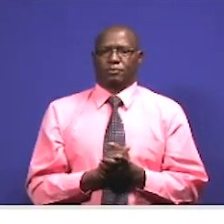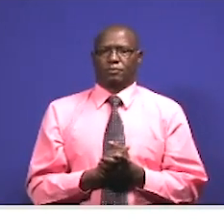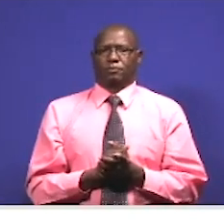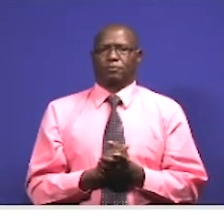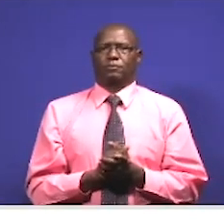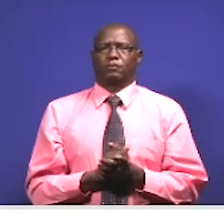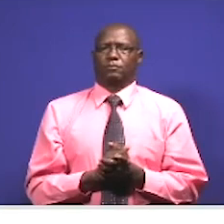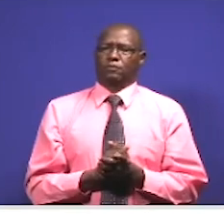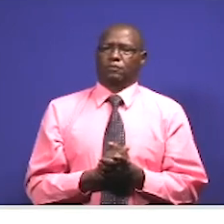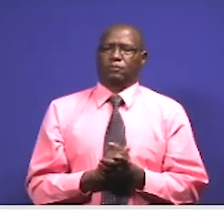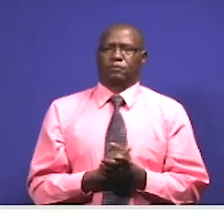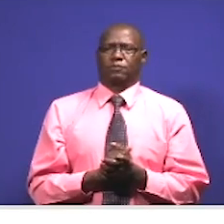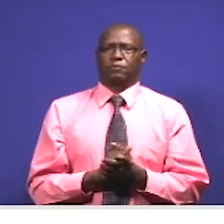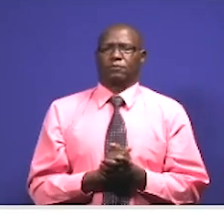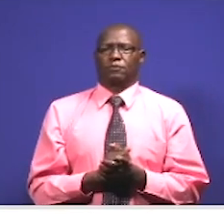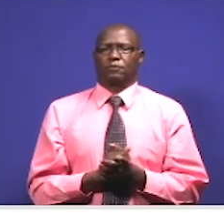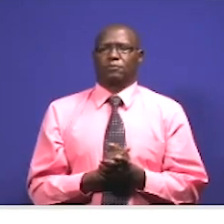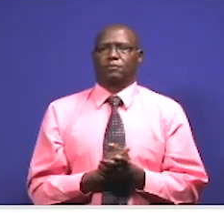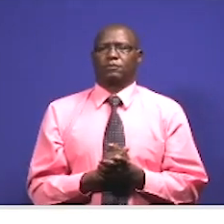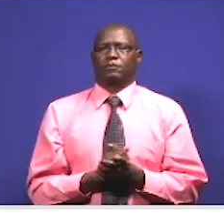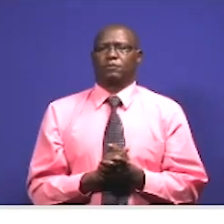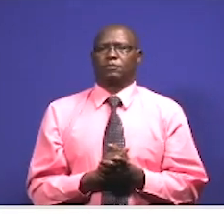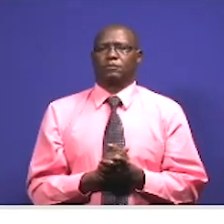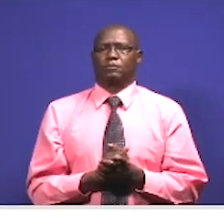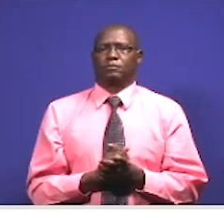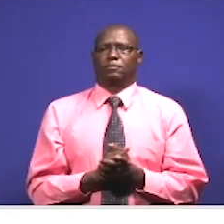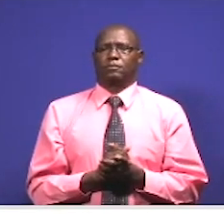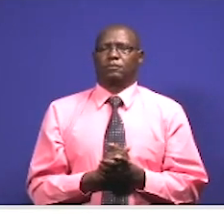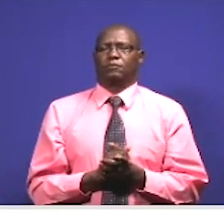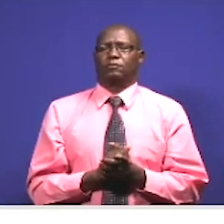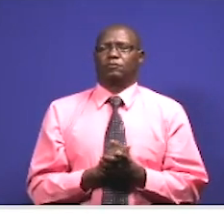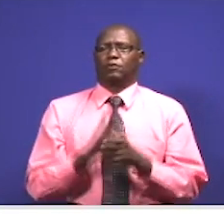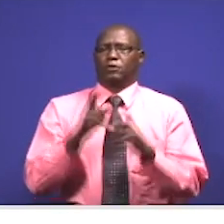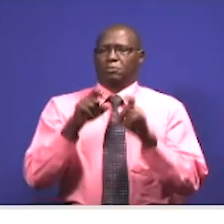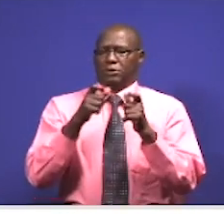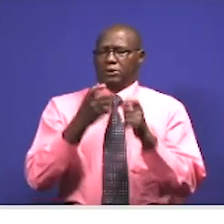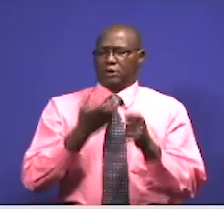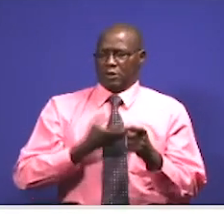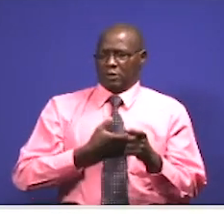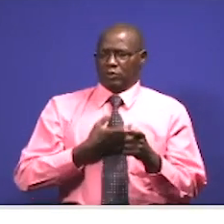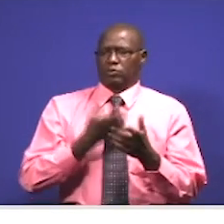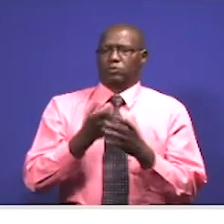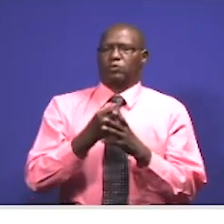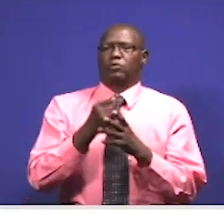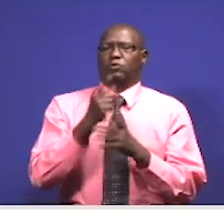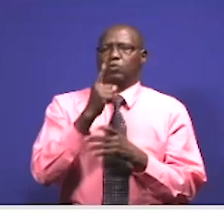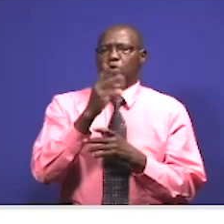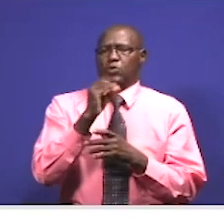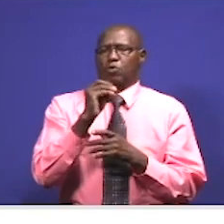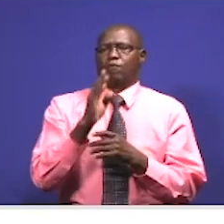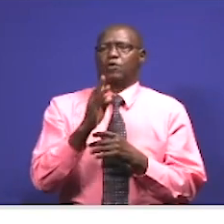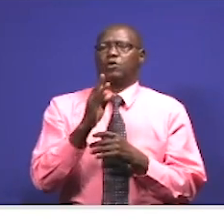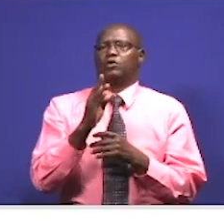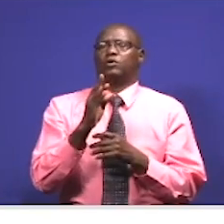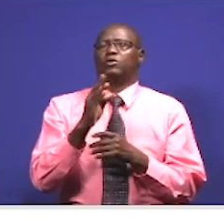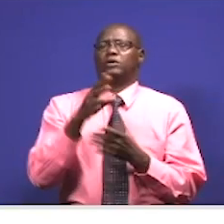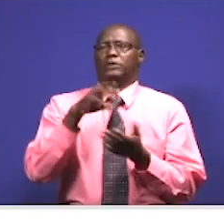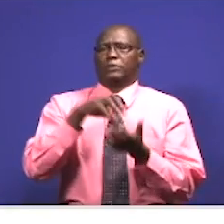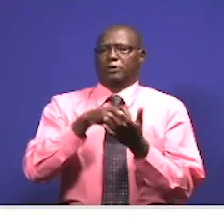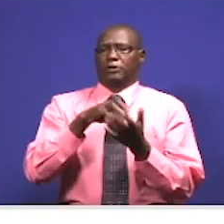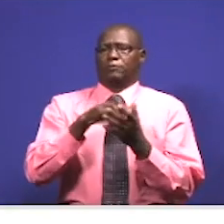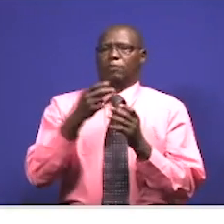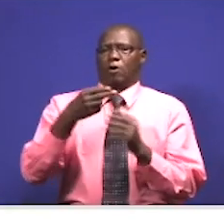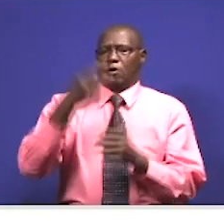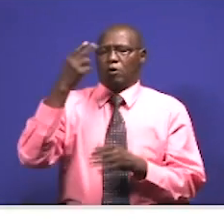Against media and journalists in 2022. The Media Council documented 104 incidences, which were the highest ever recorded